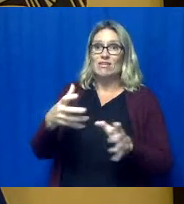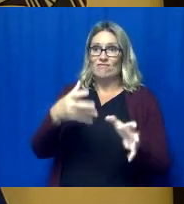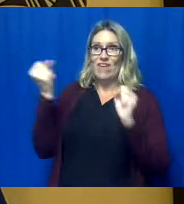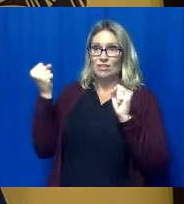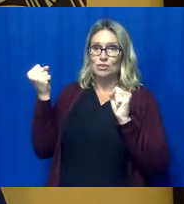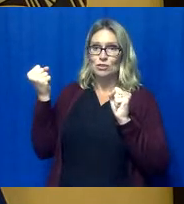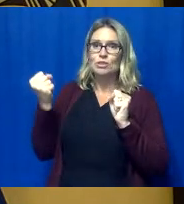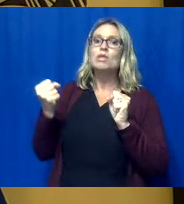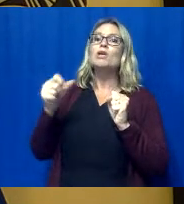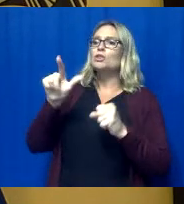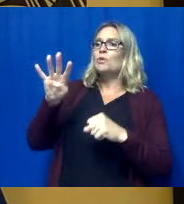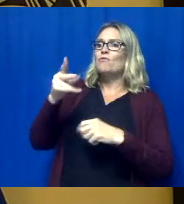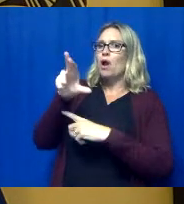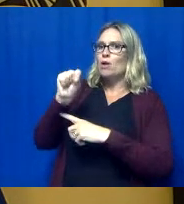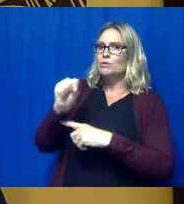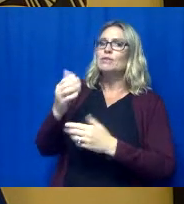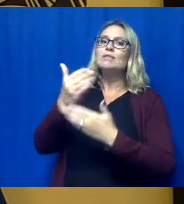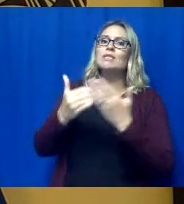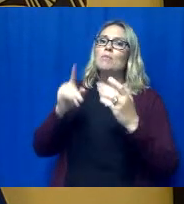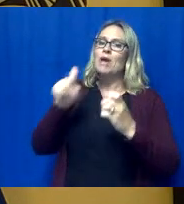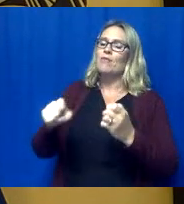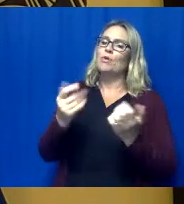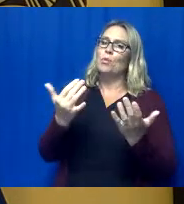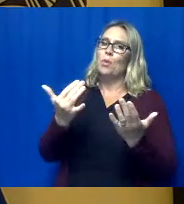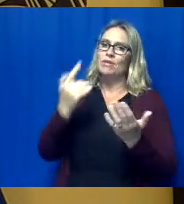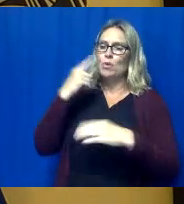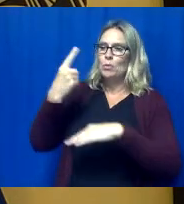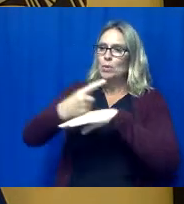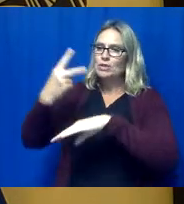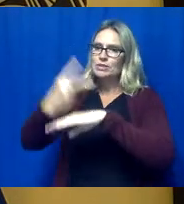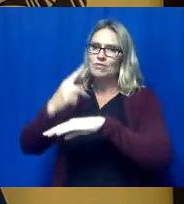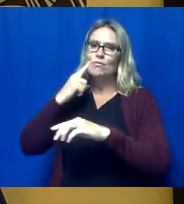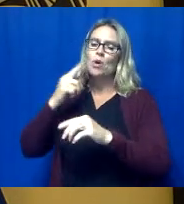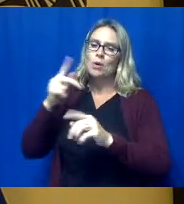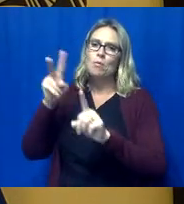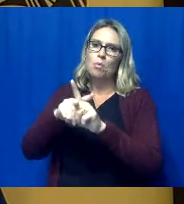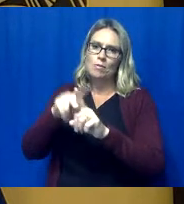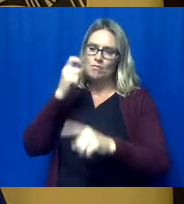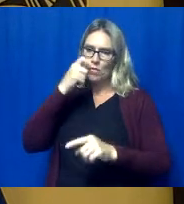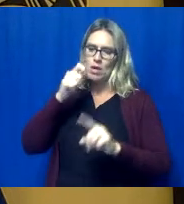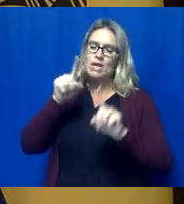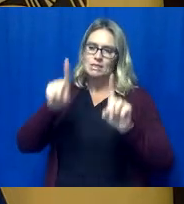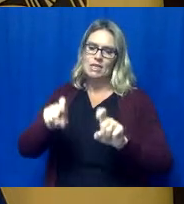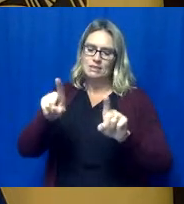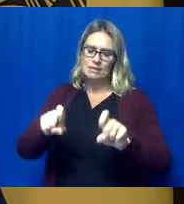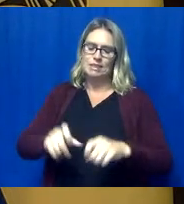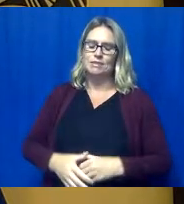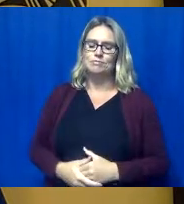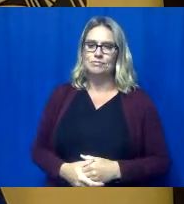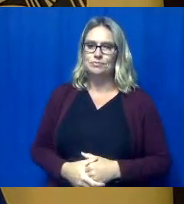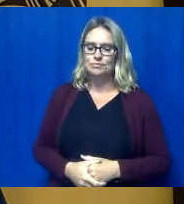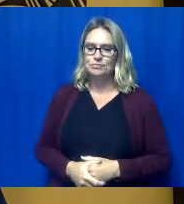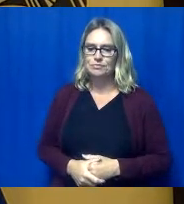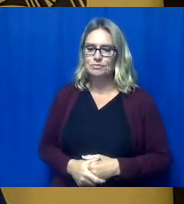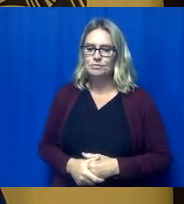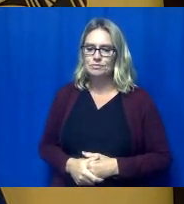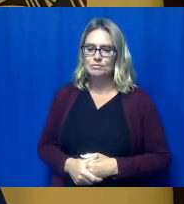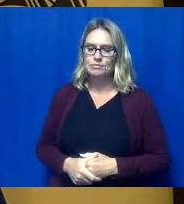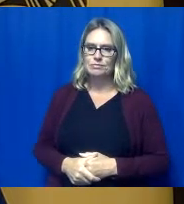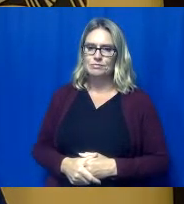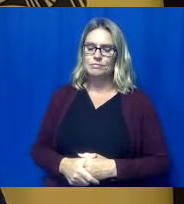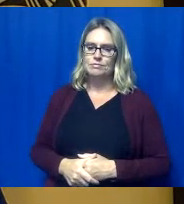while others may have to wait a few days to receive an appointment. Je tiens à signaler que l'importante demande I have to